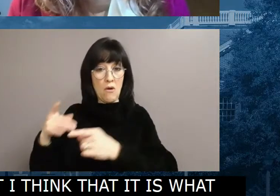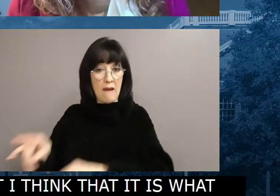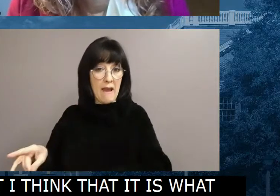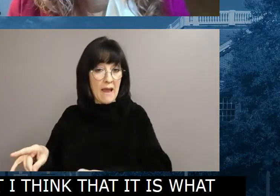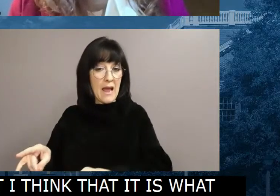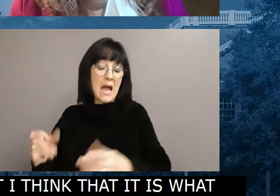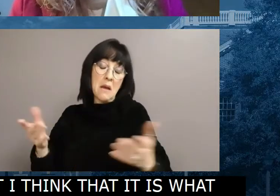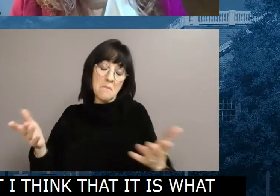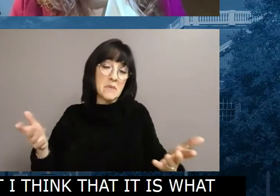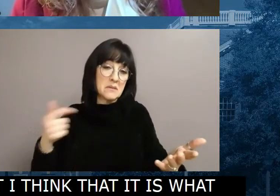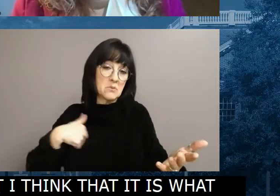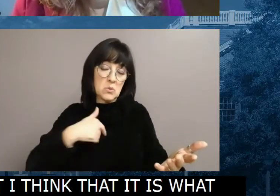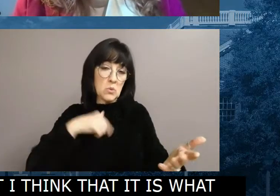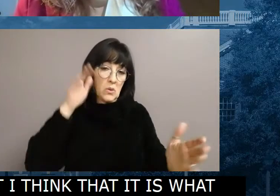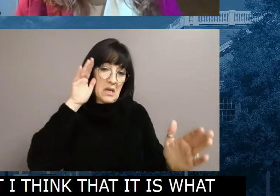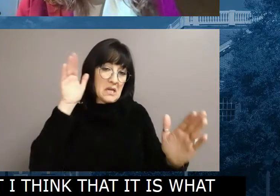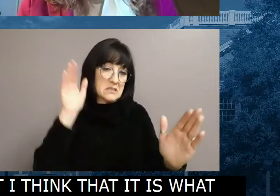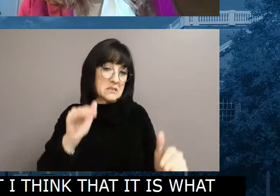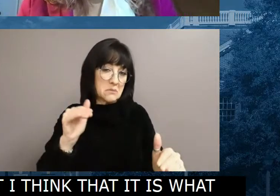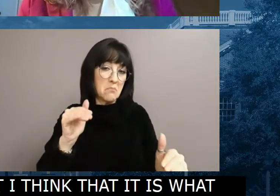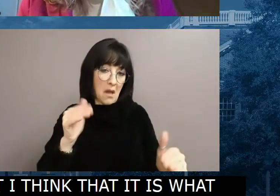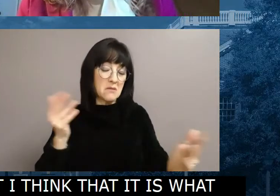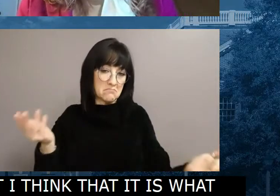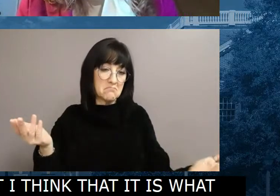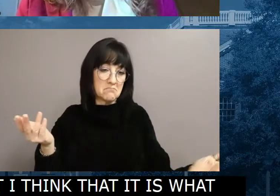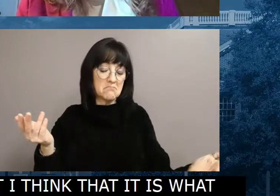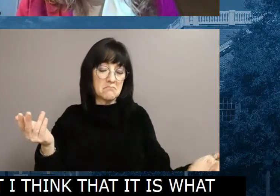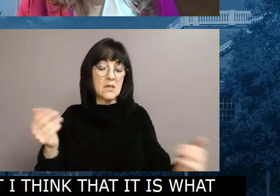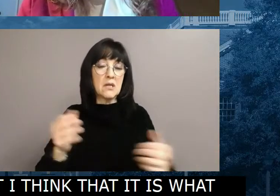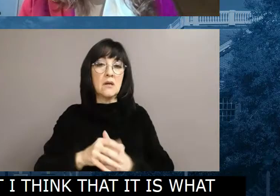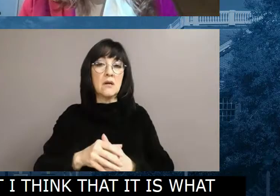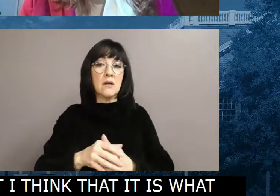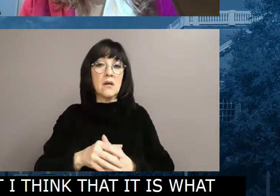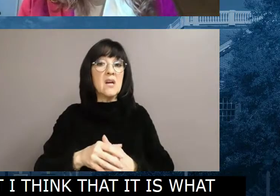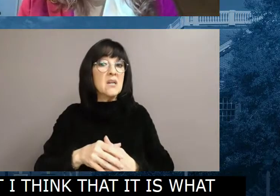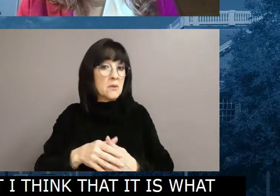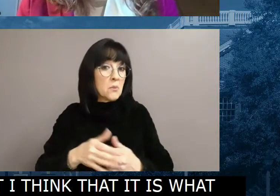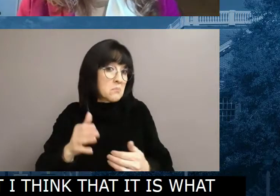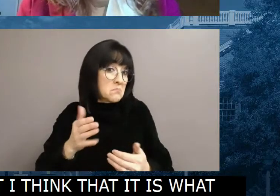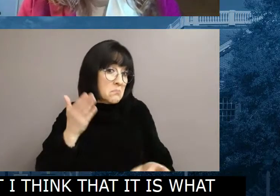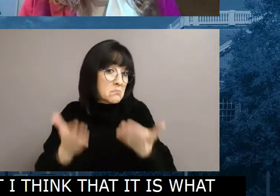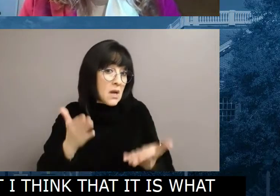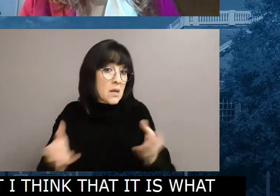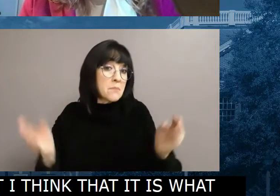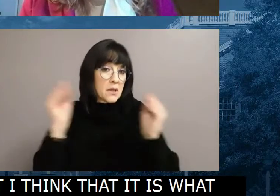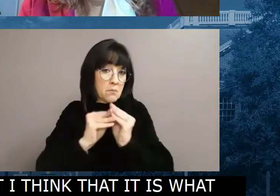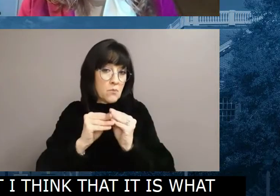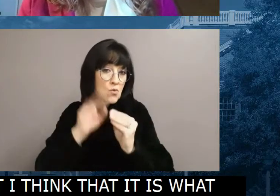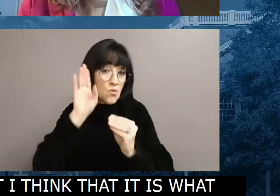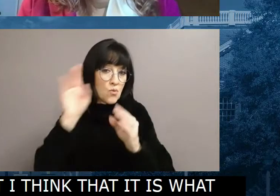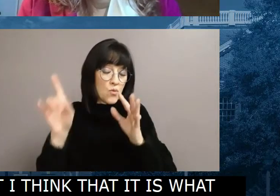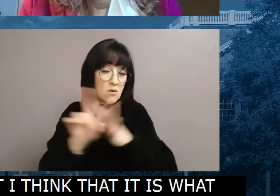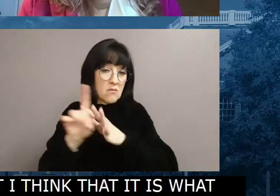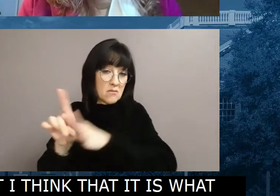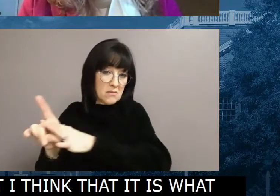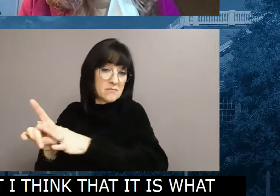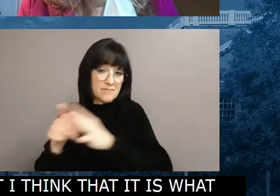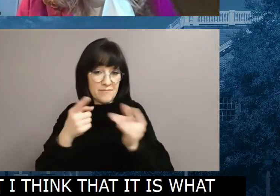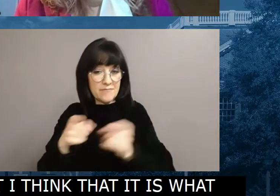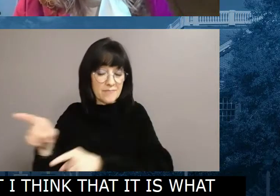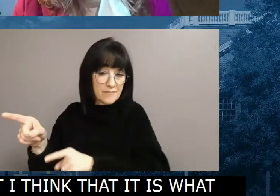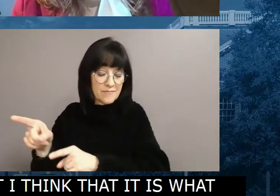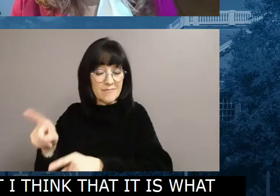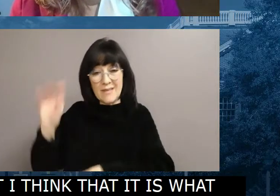Hopefully not much, but it is something that the federal government is continued to warn